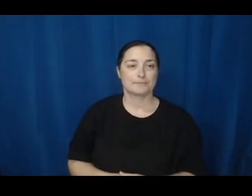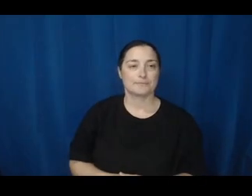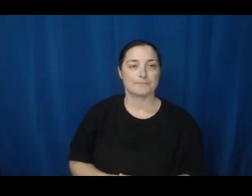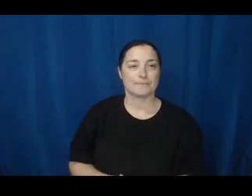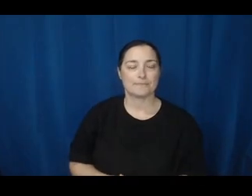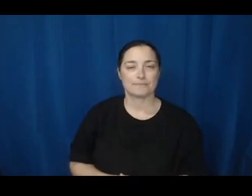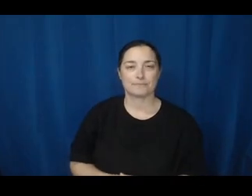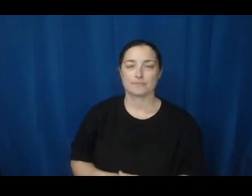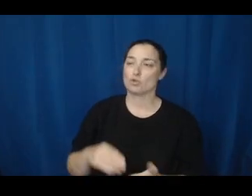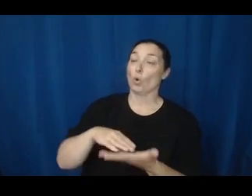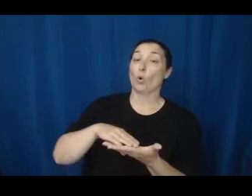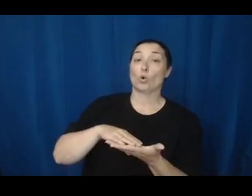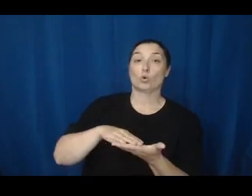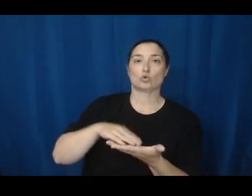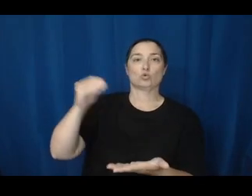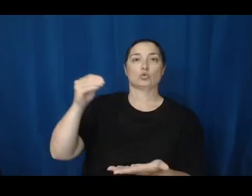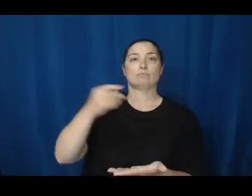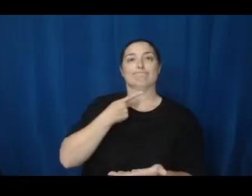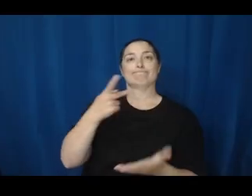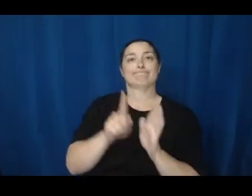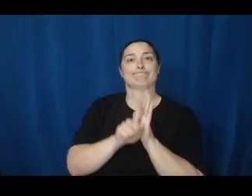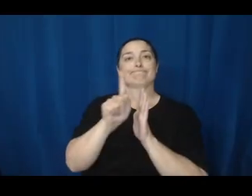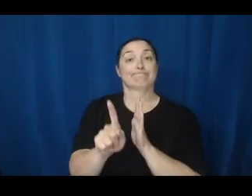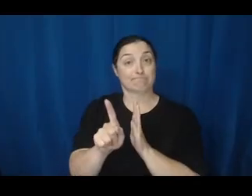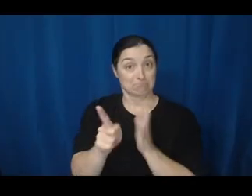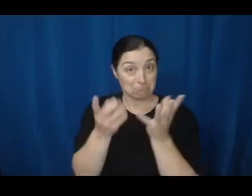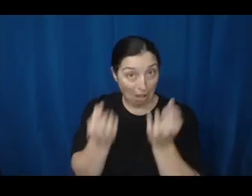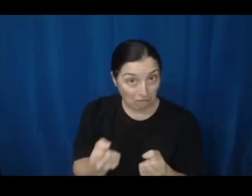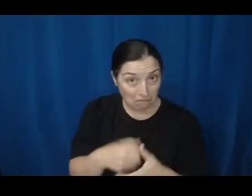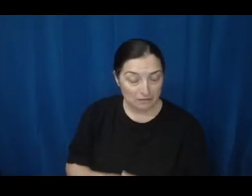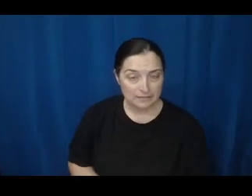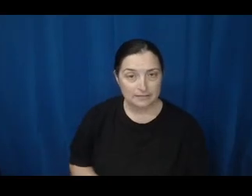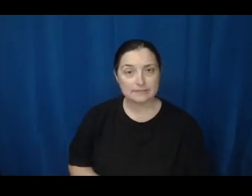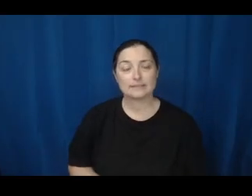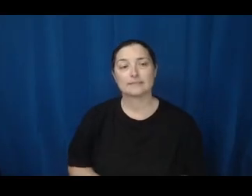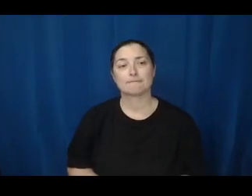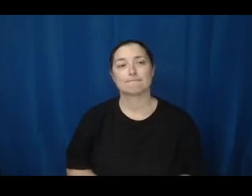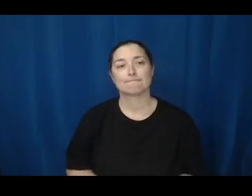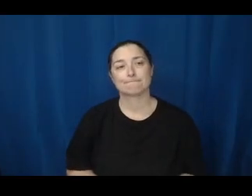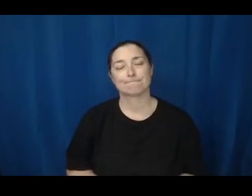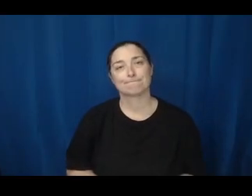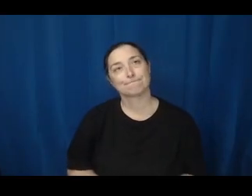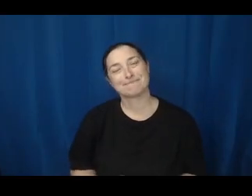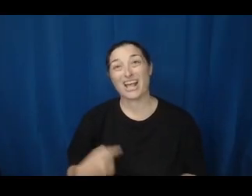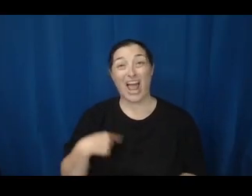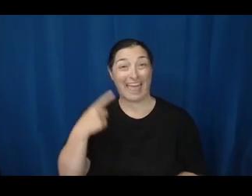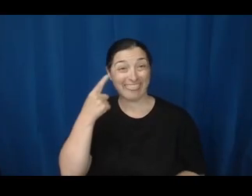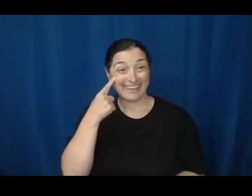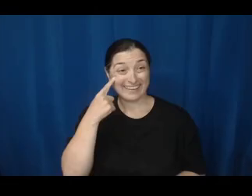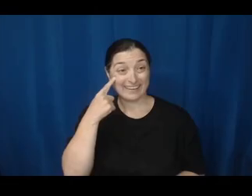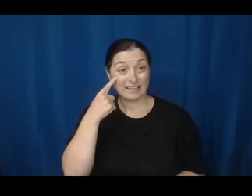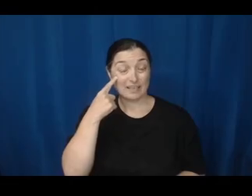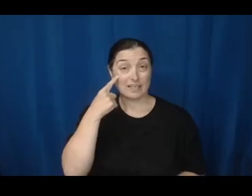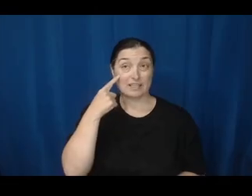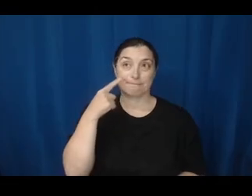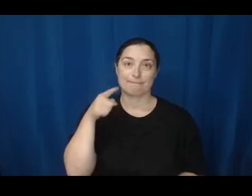agency, does it happen these days? I think that I think that all the talking kind of happens between